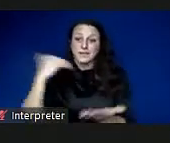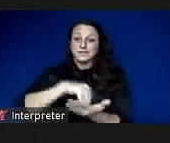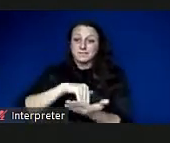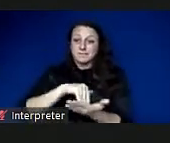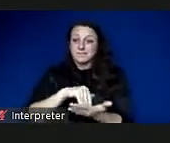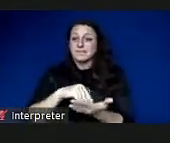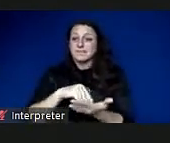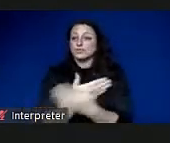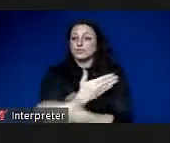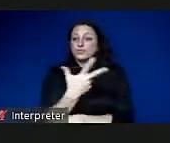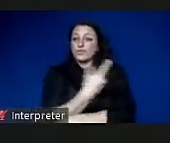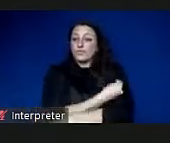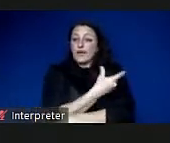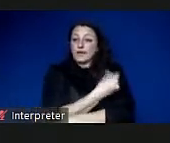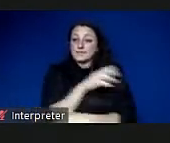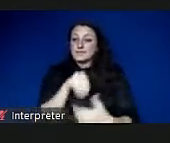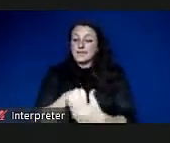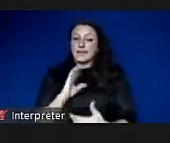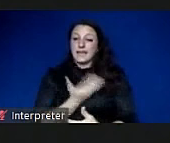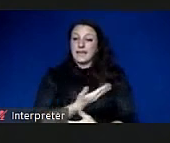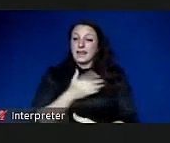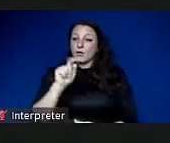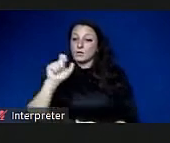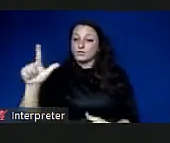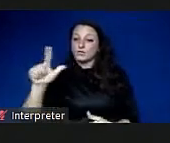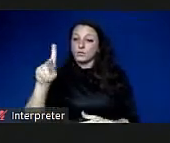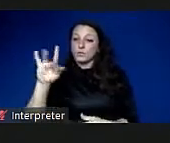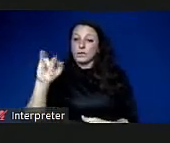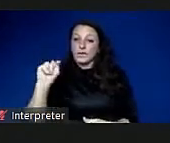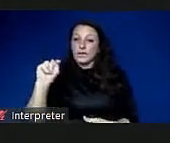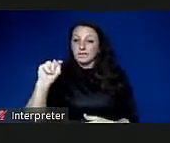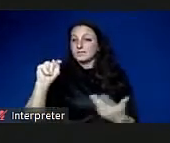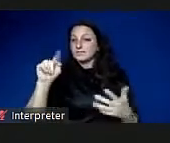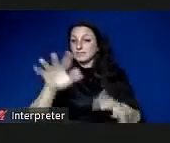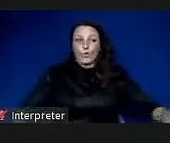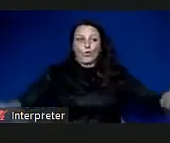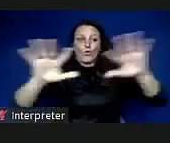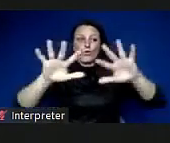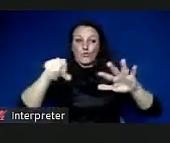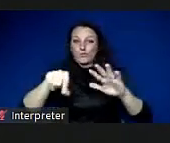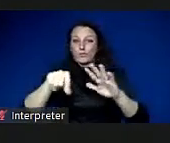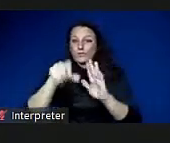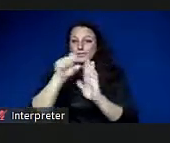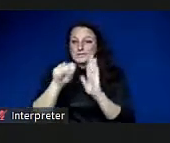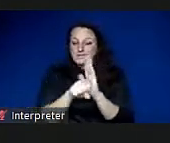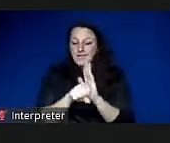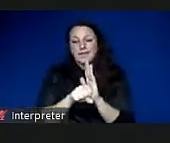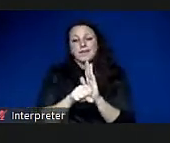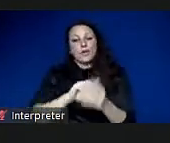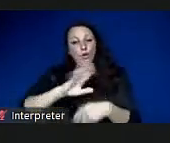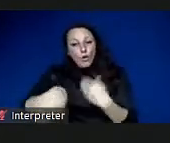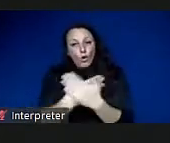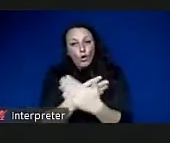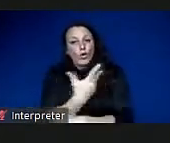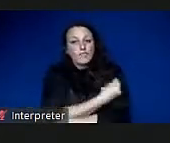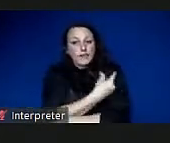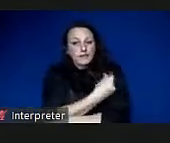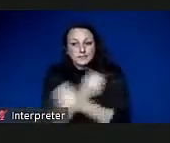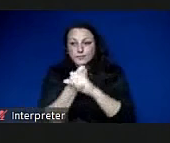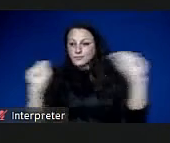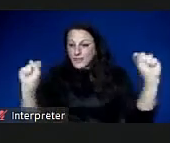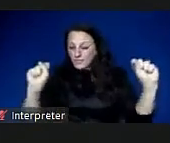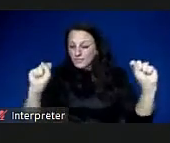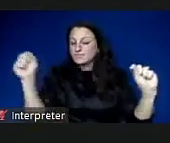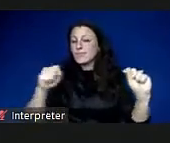vaccine in our toolkit across the state. And all of these vaccines are safe. They're all